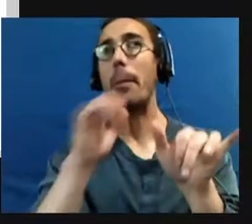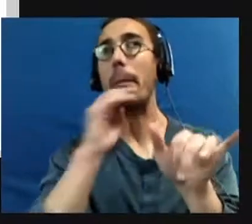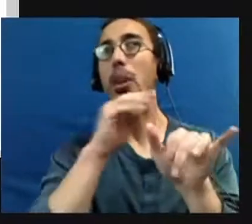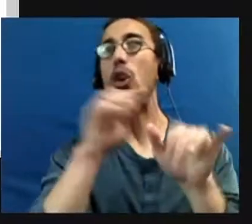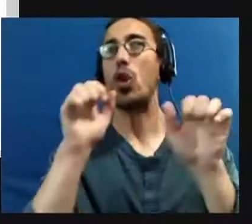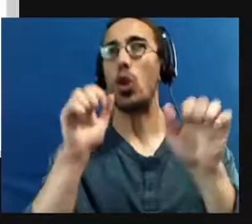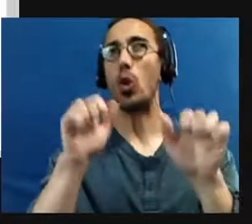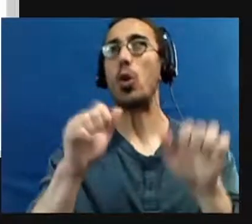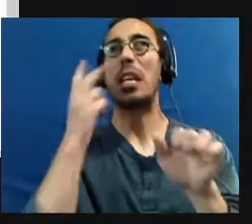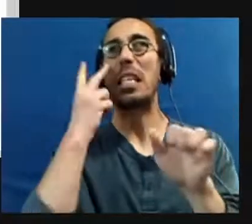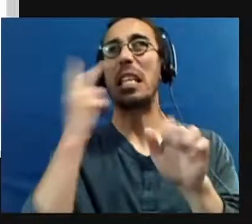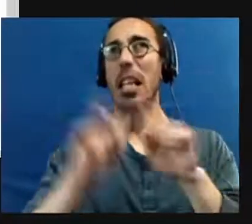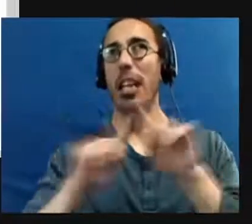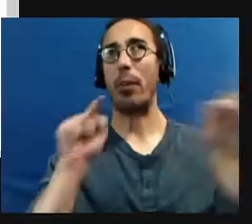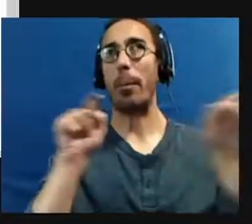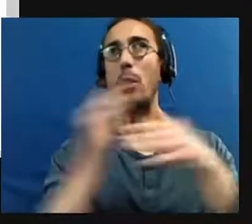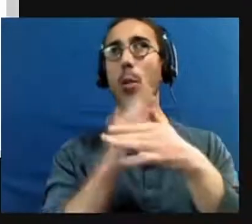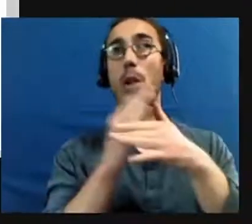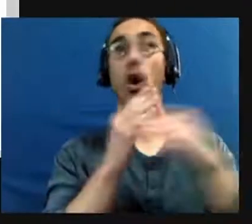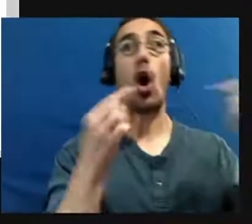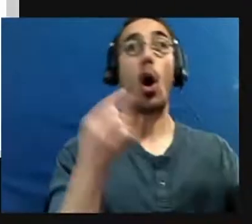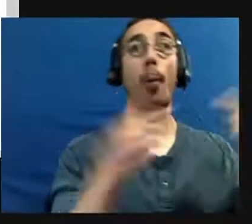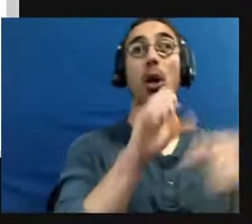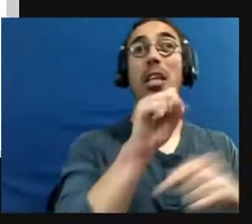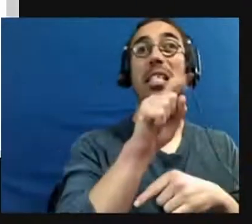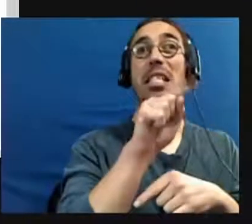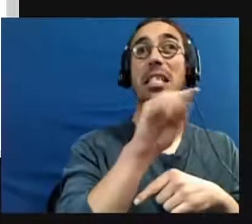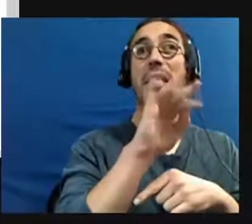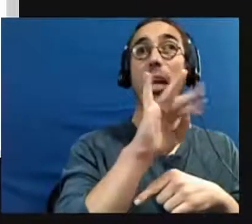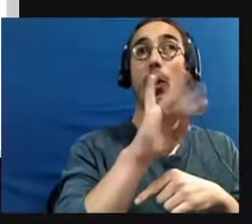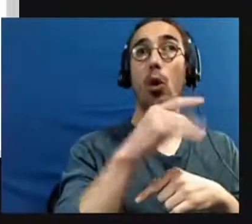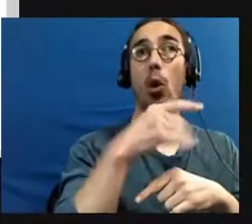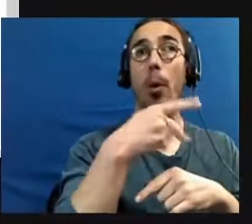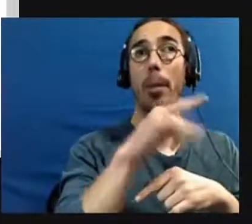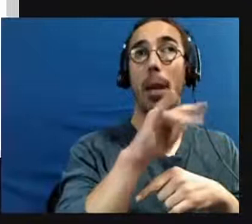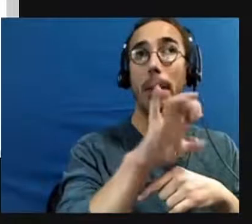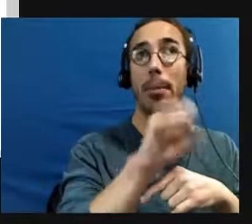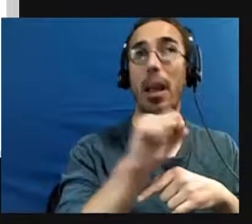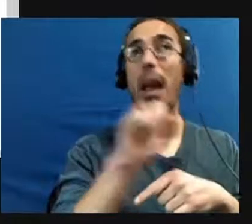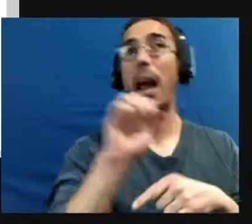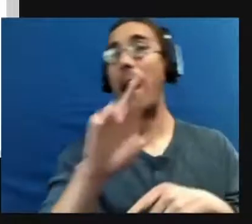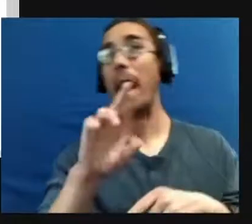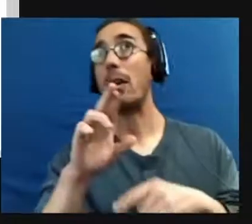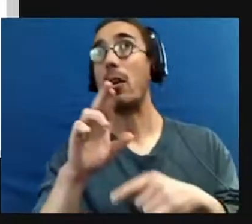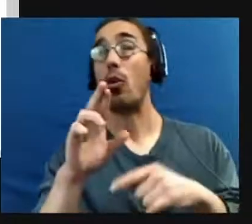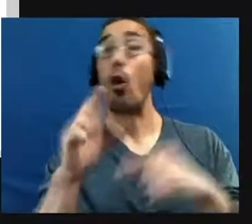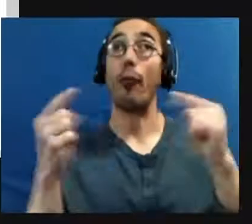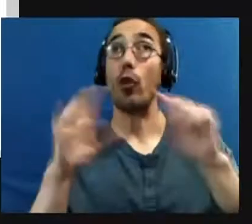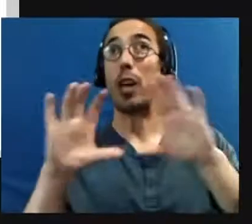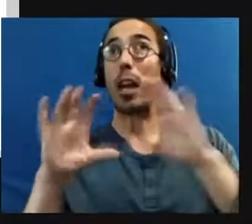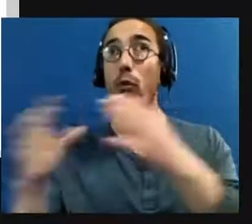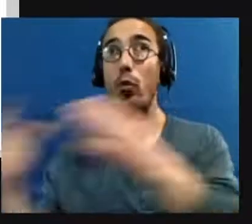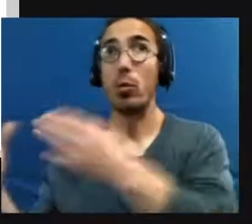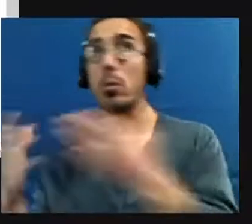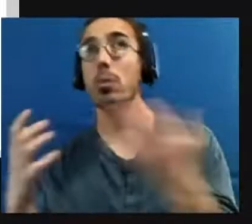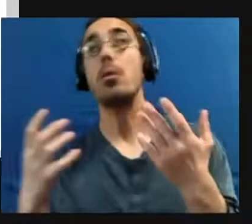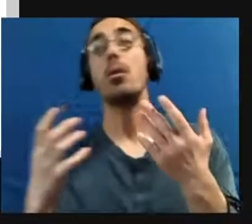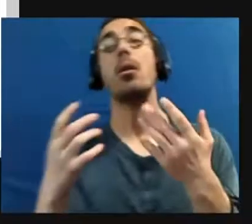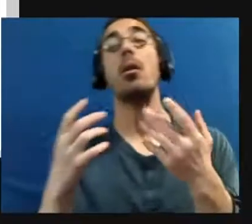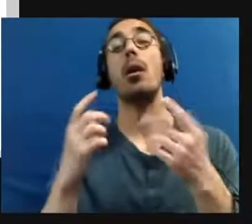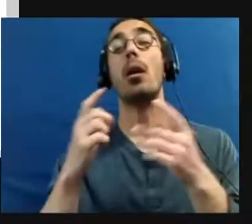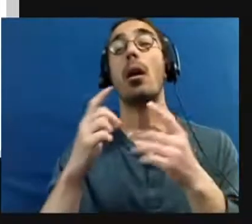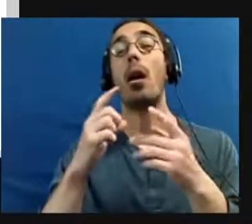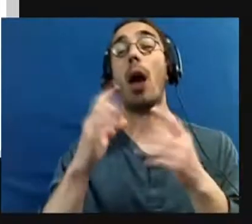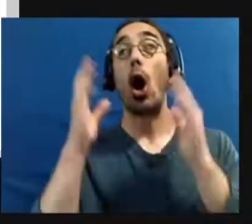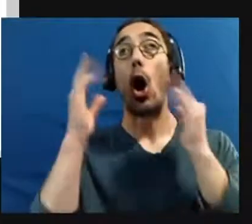difference between harmful stereotypes and helpful categorizations. And finally, I hope you will leave. I expect that you